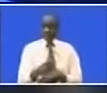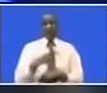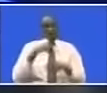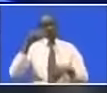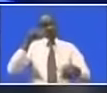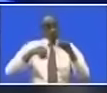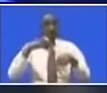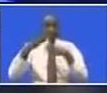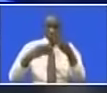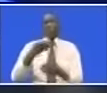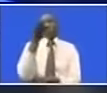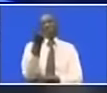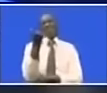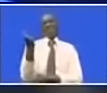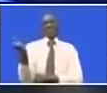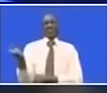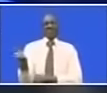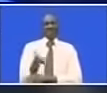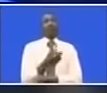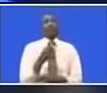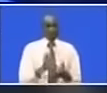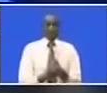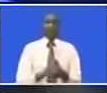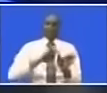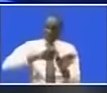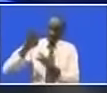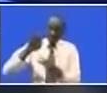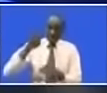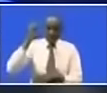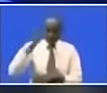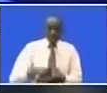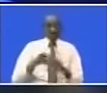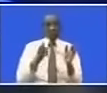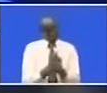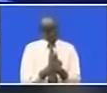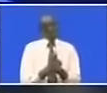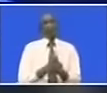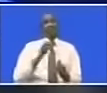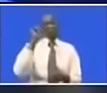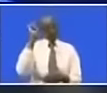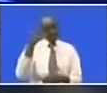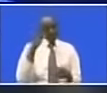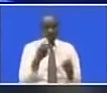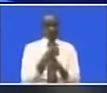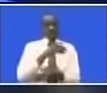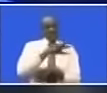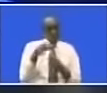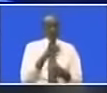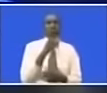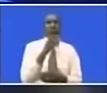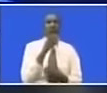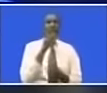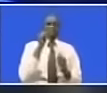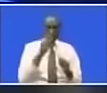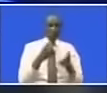the voting materials were present, both for the ward, parliamentary, and presidential seats, or rather for all of them